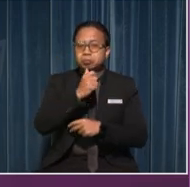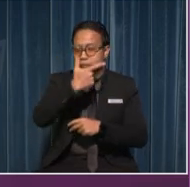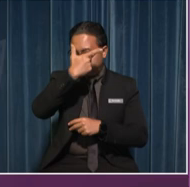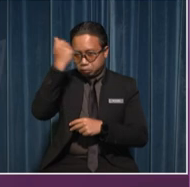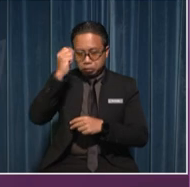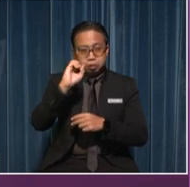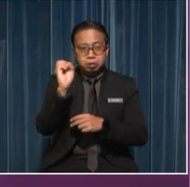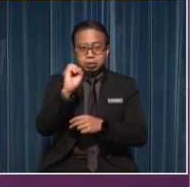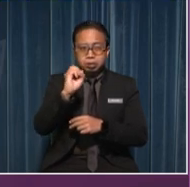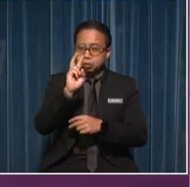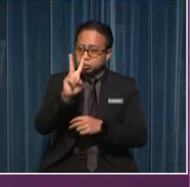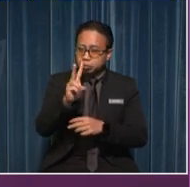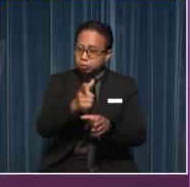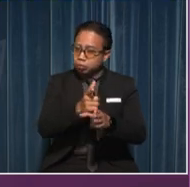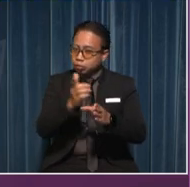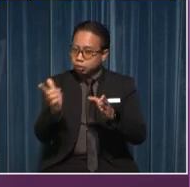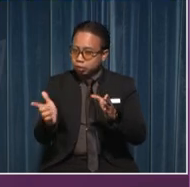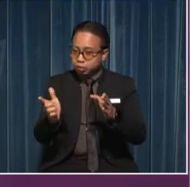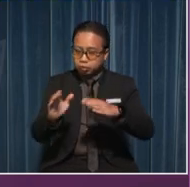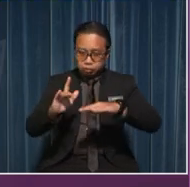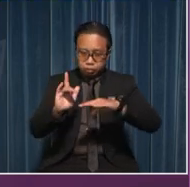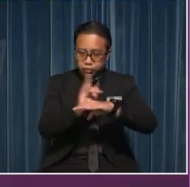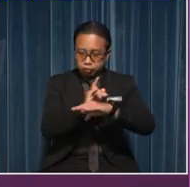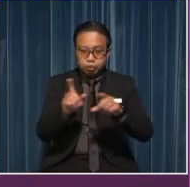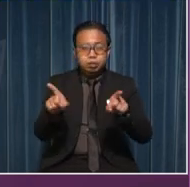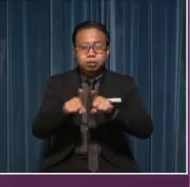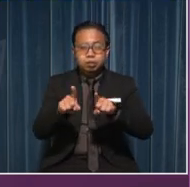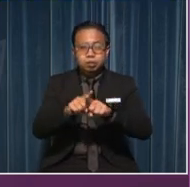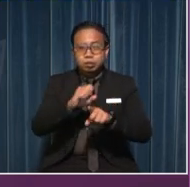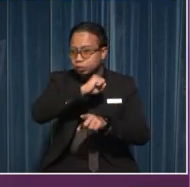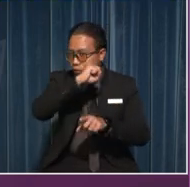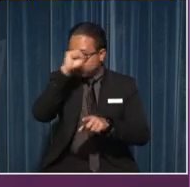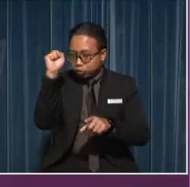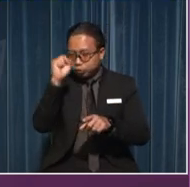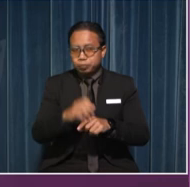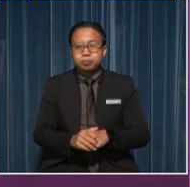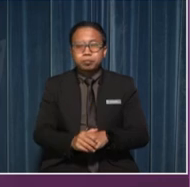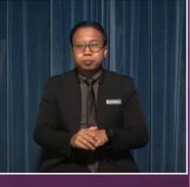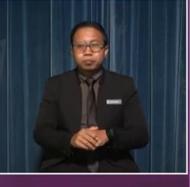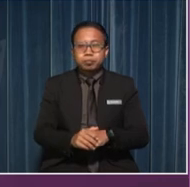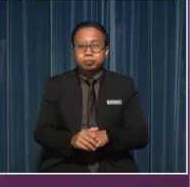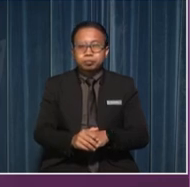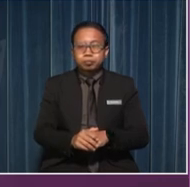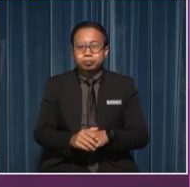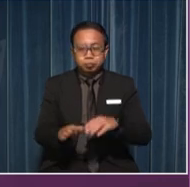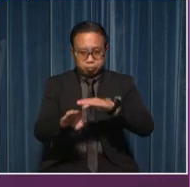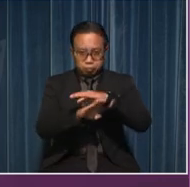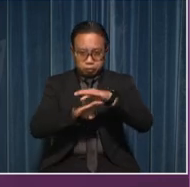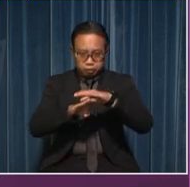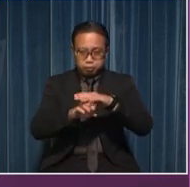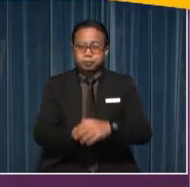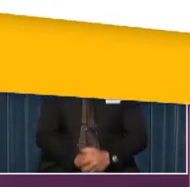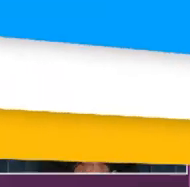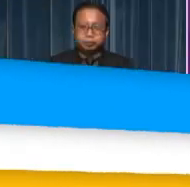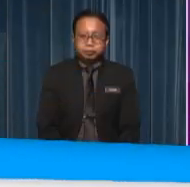not have 2 opposite surfaces of the same shape, which is the base.